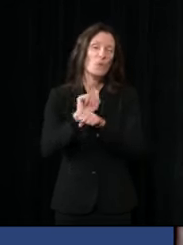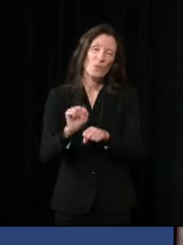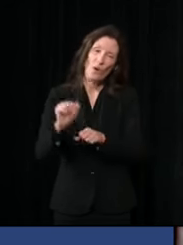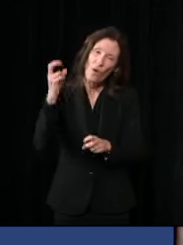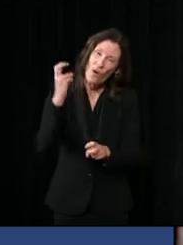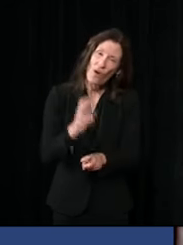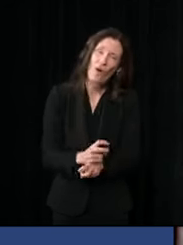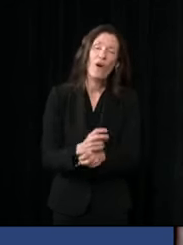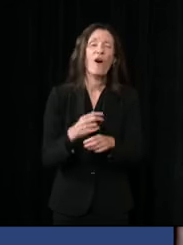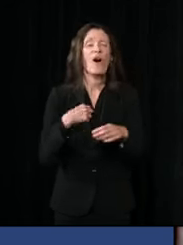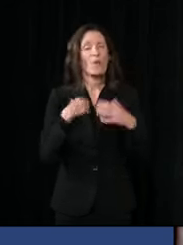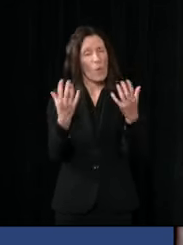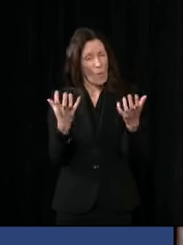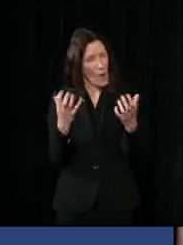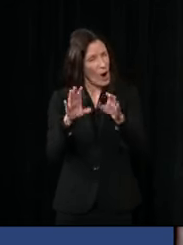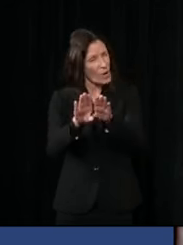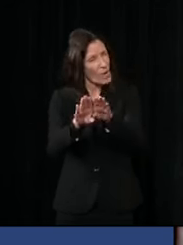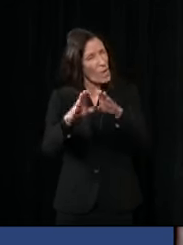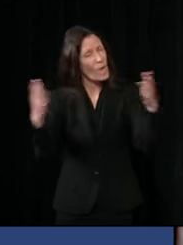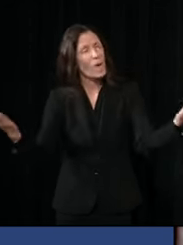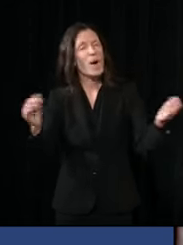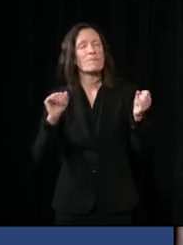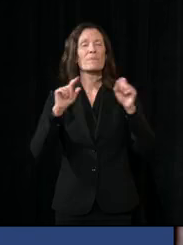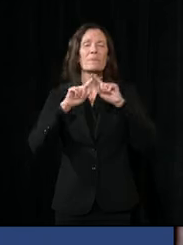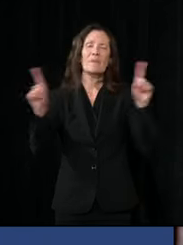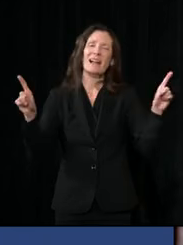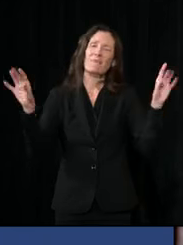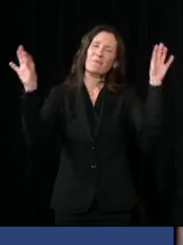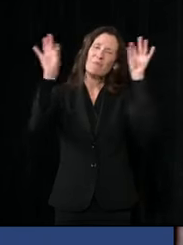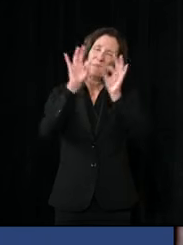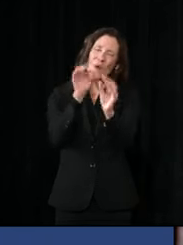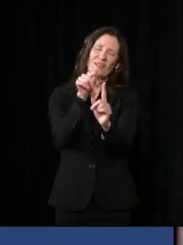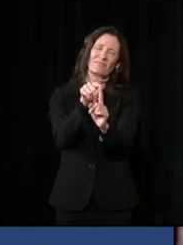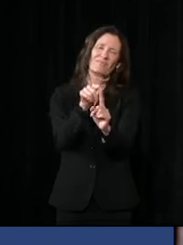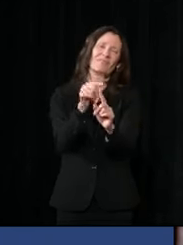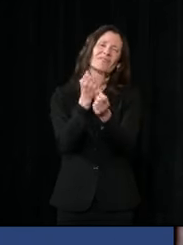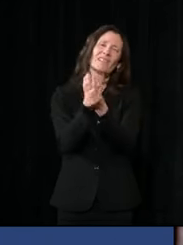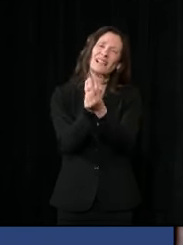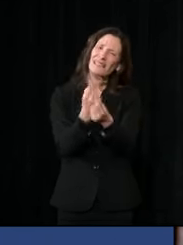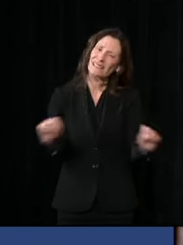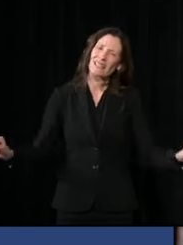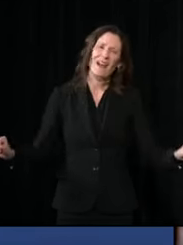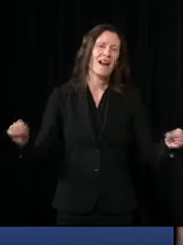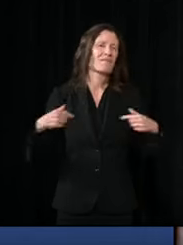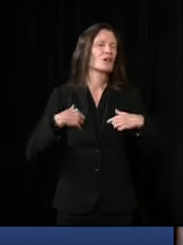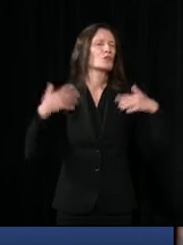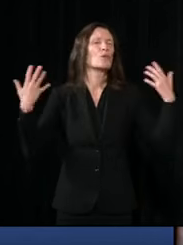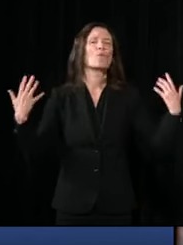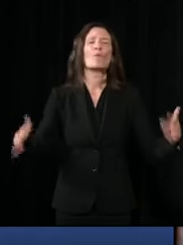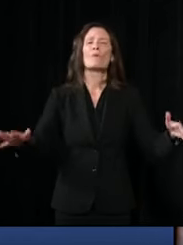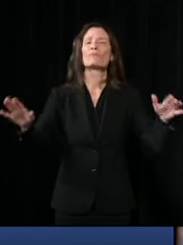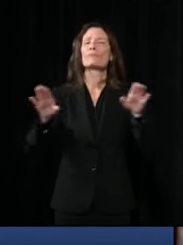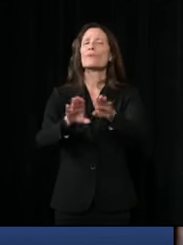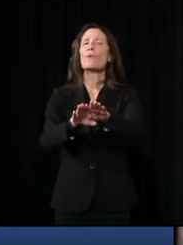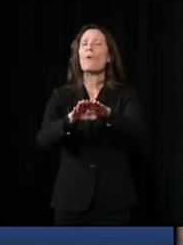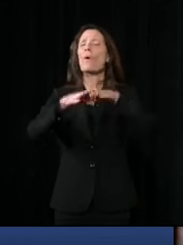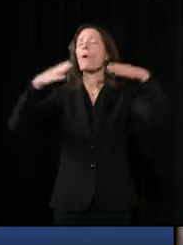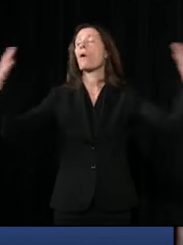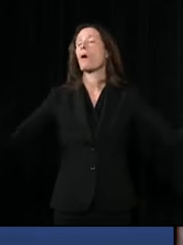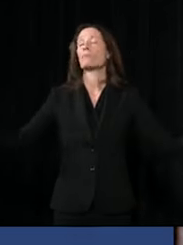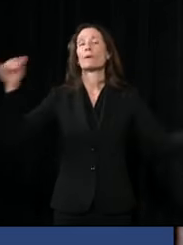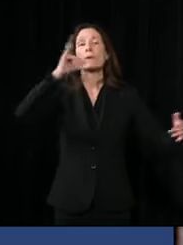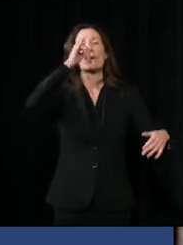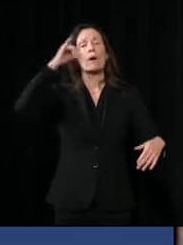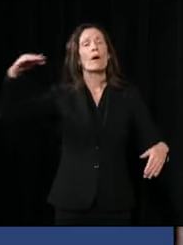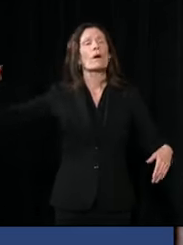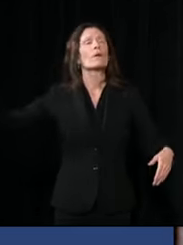quickly as possible. Again, what we don't want to do is reopen and then be hit by this virus in a way that overwhelms